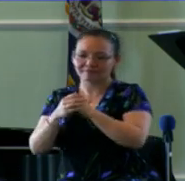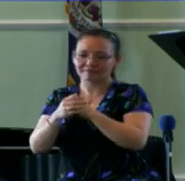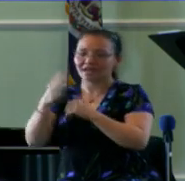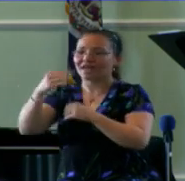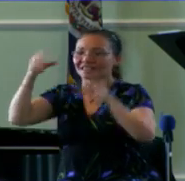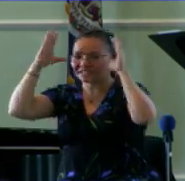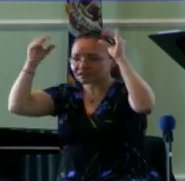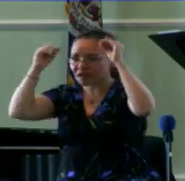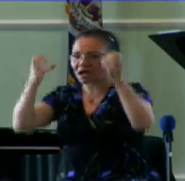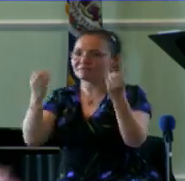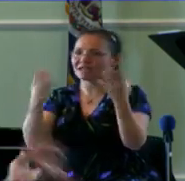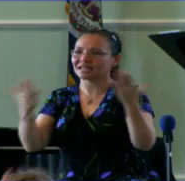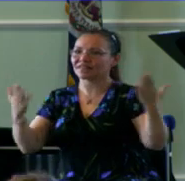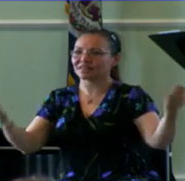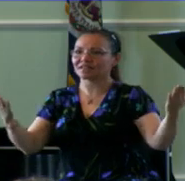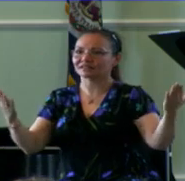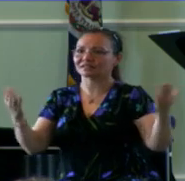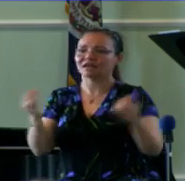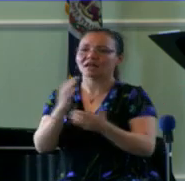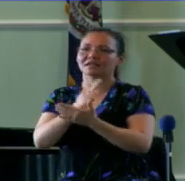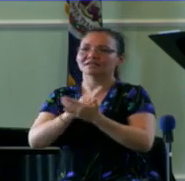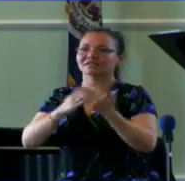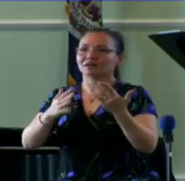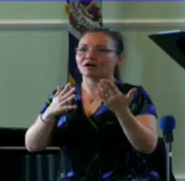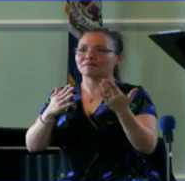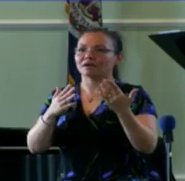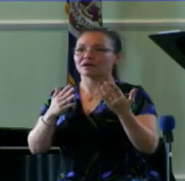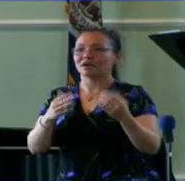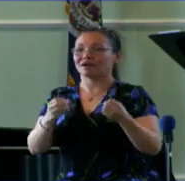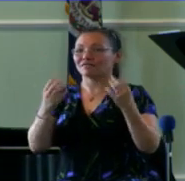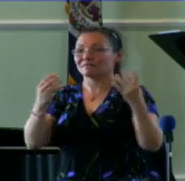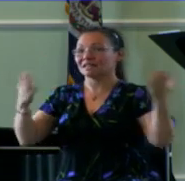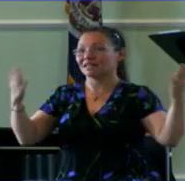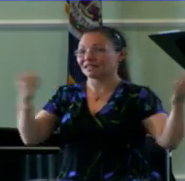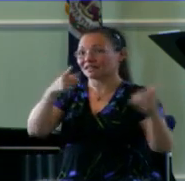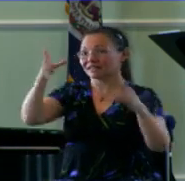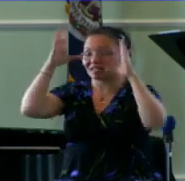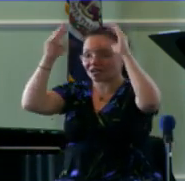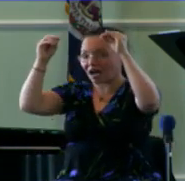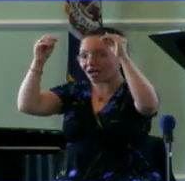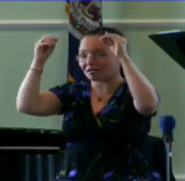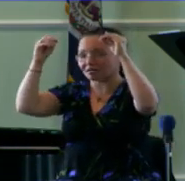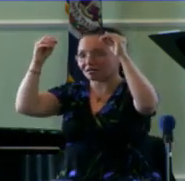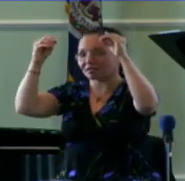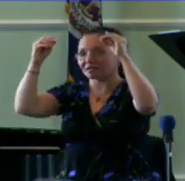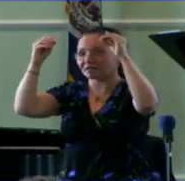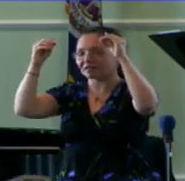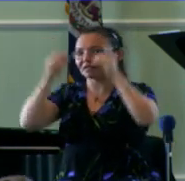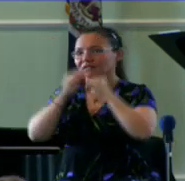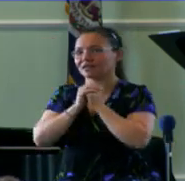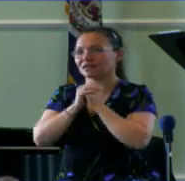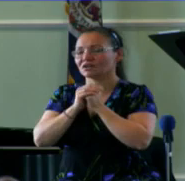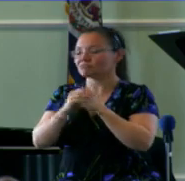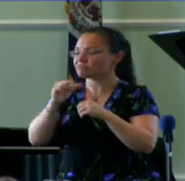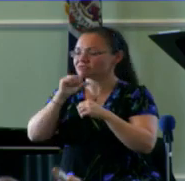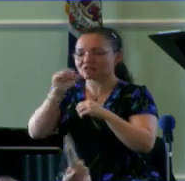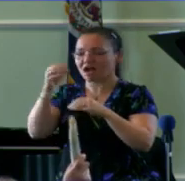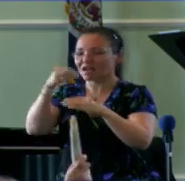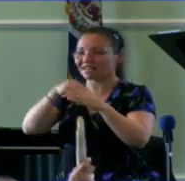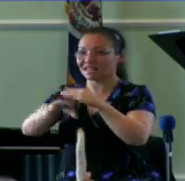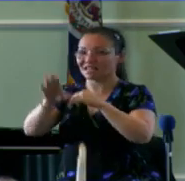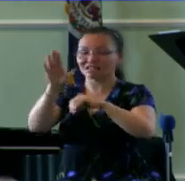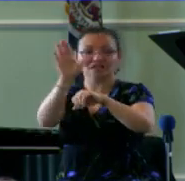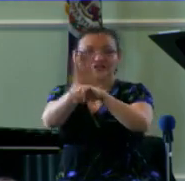many things. In fact, some of the greatest teachings of Jesus were not found, not so much in the synagogue per